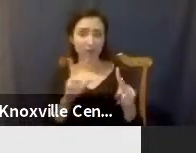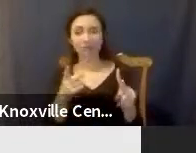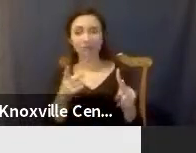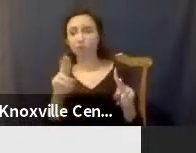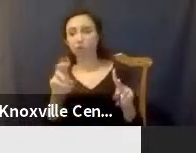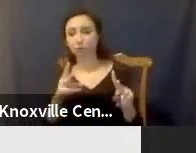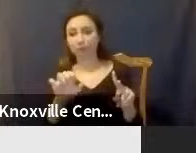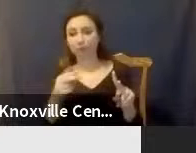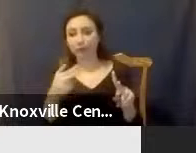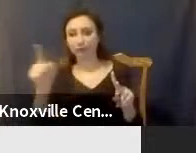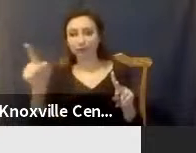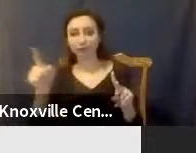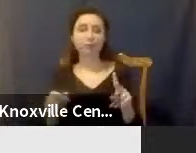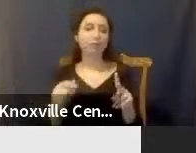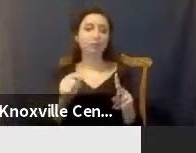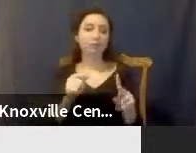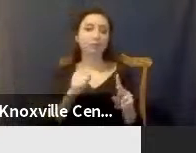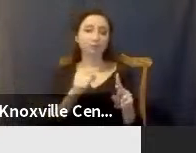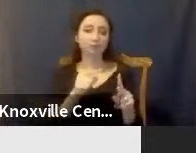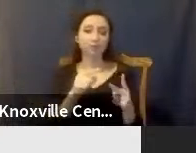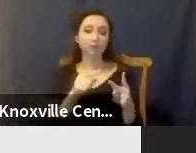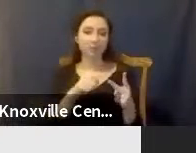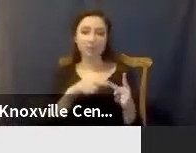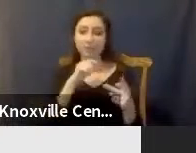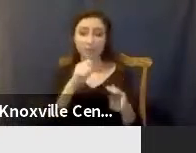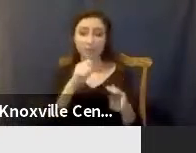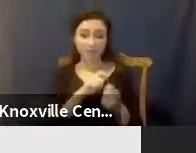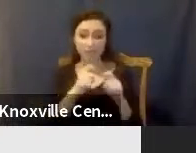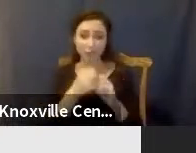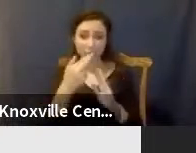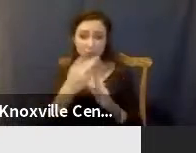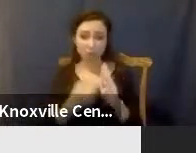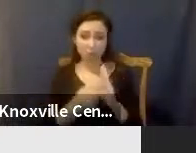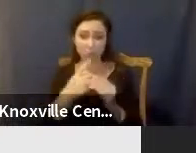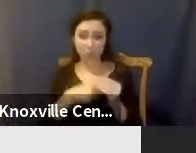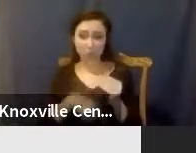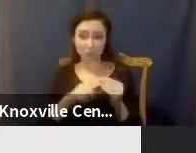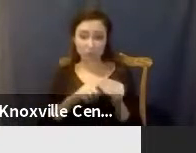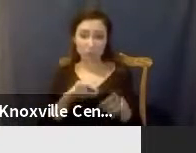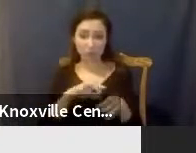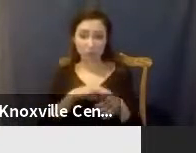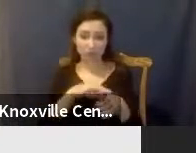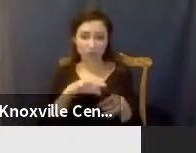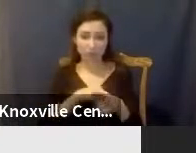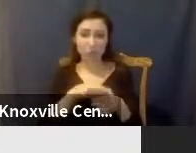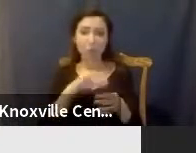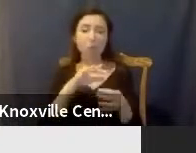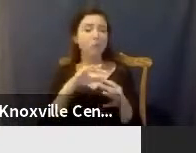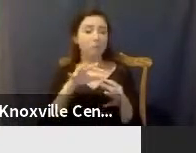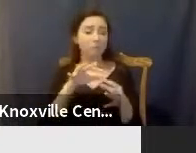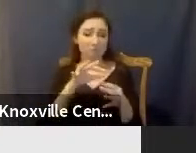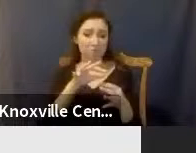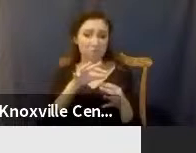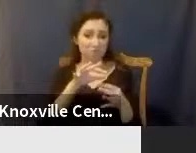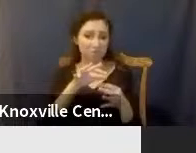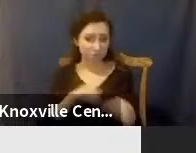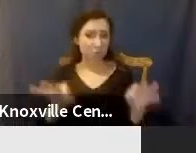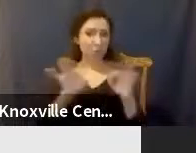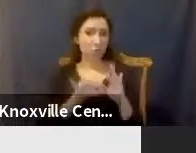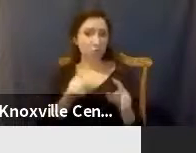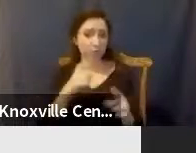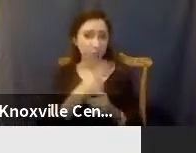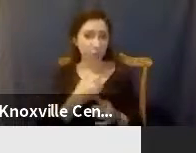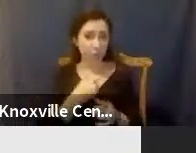document doesn't change. Clearly, the rules around the vote are important. And so we have